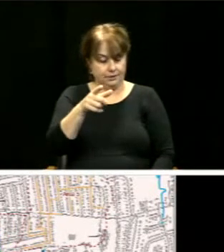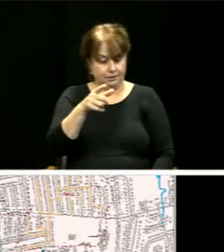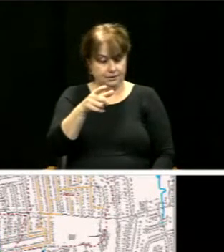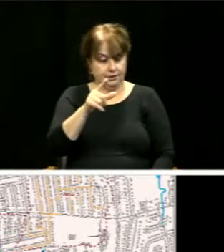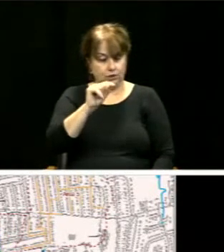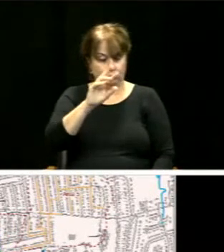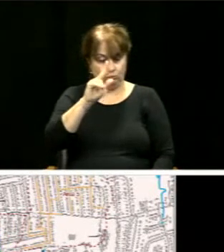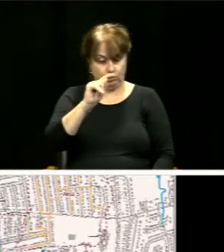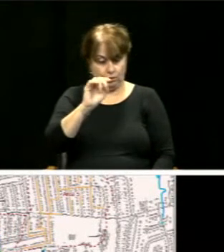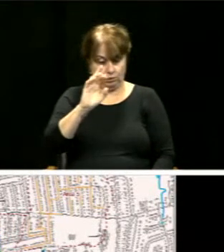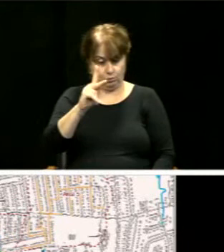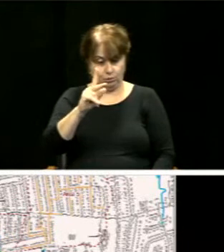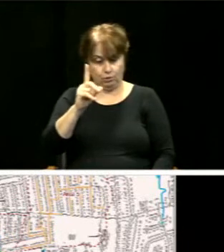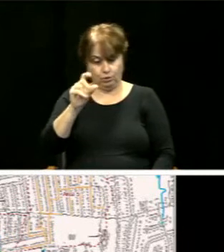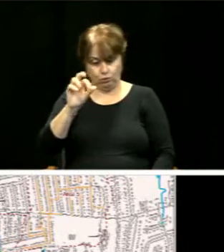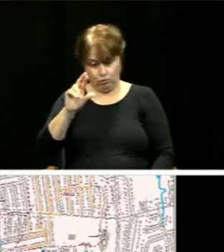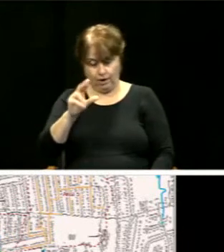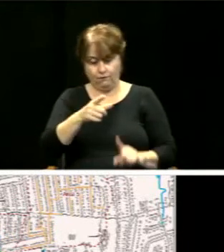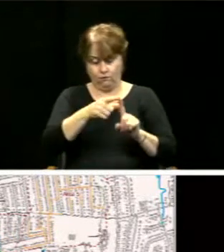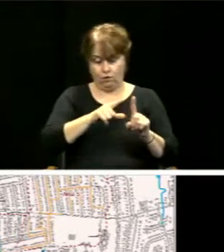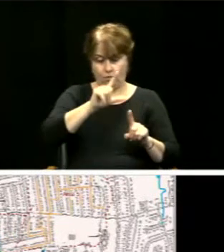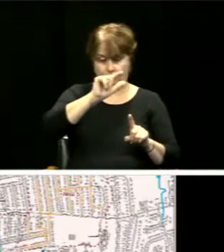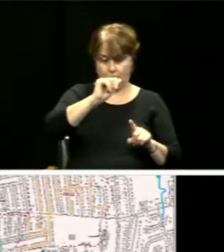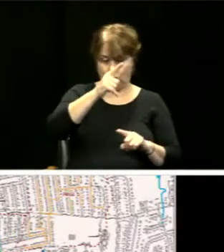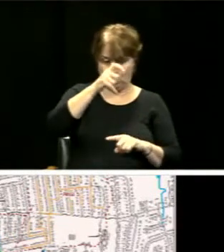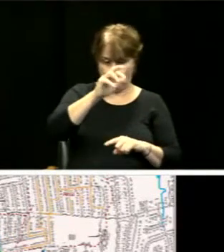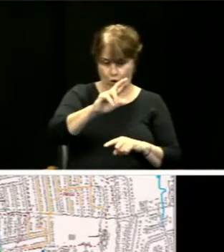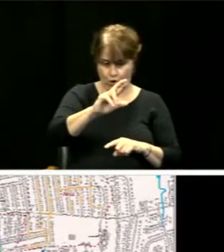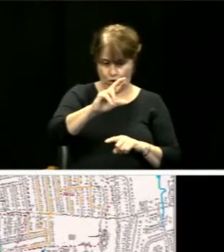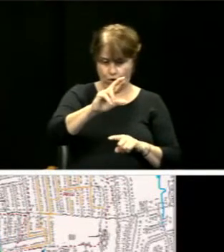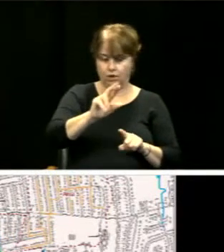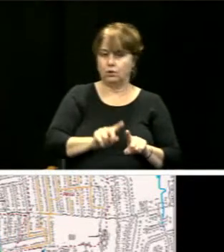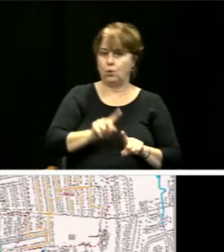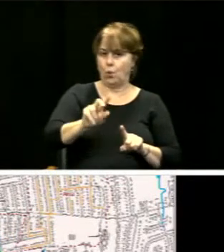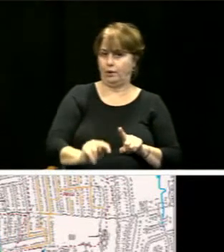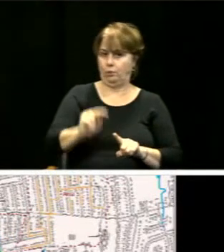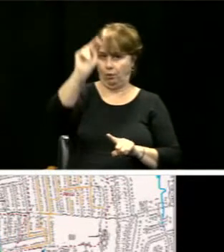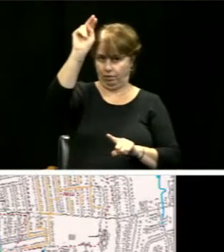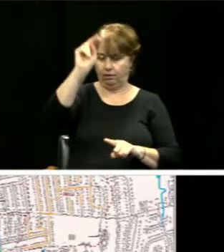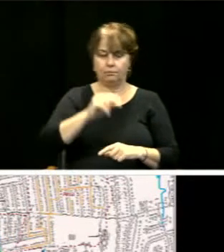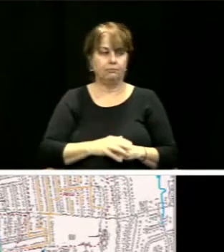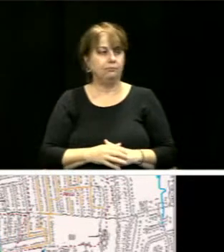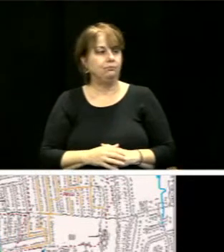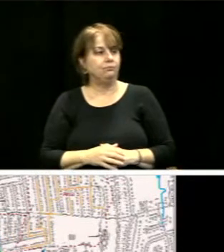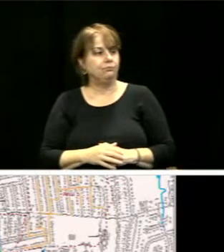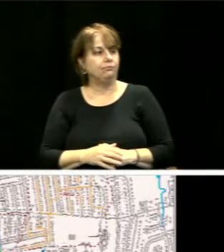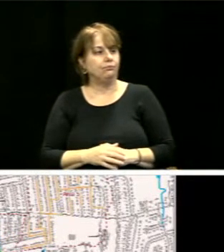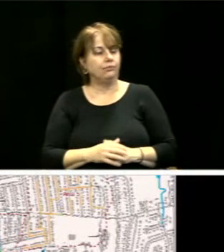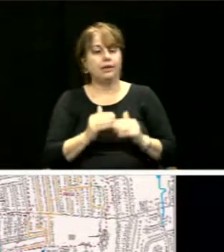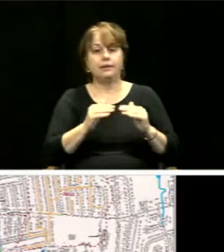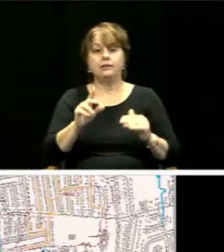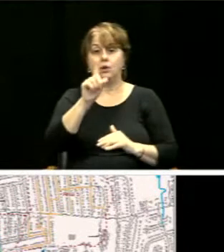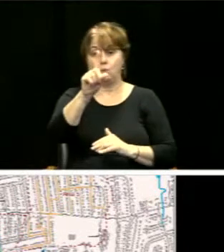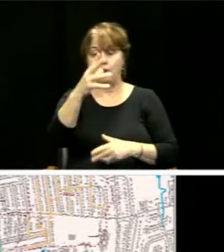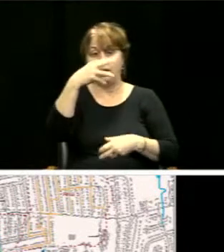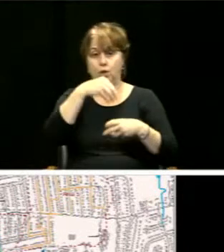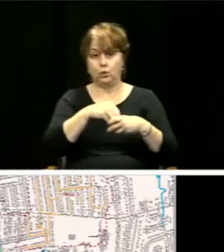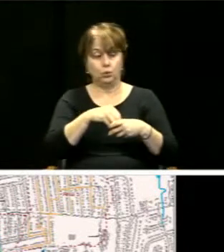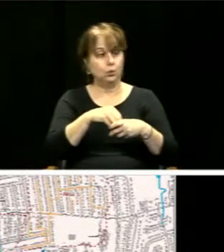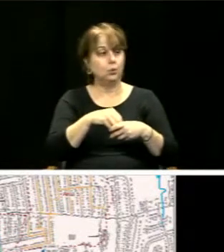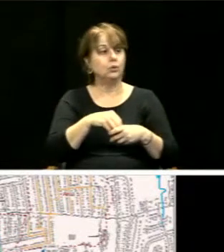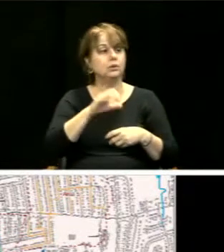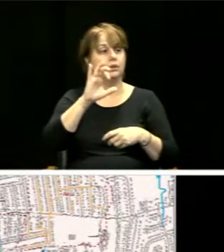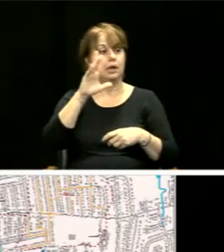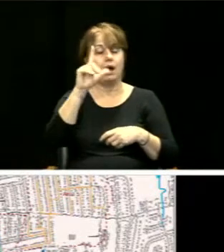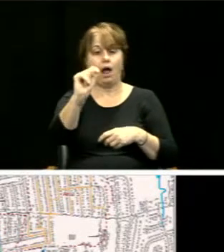Trout Brook Drive from Lawler Road in a northerly direction. And then we also, the tier 1s include the 5 culvert